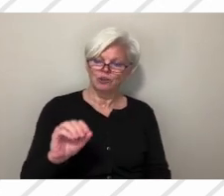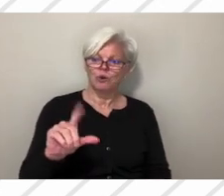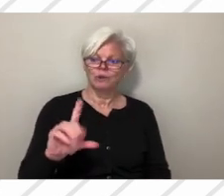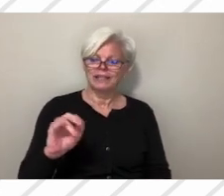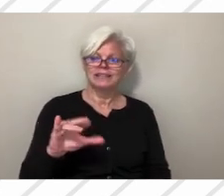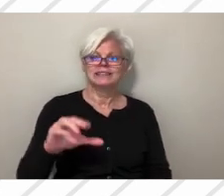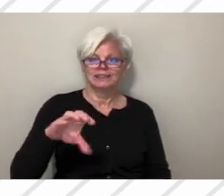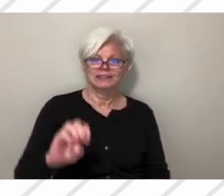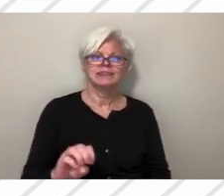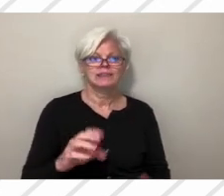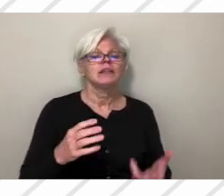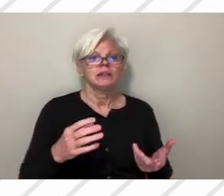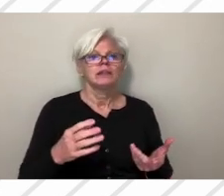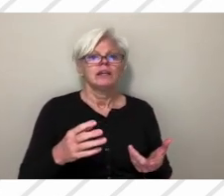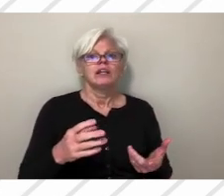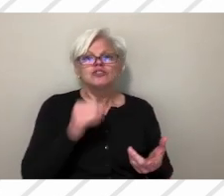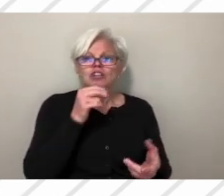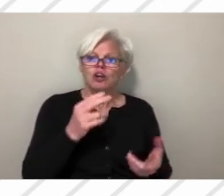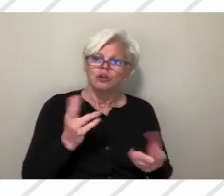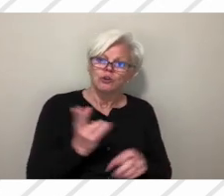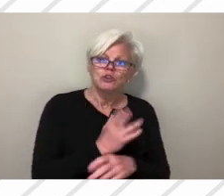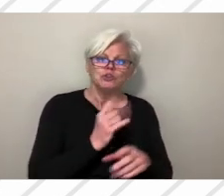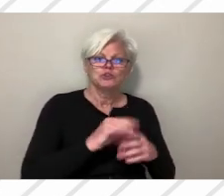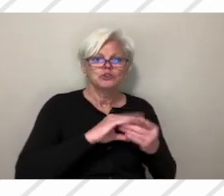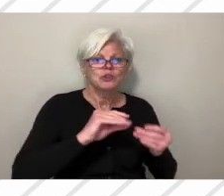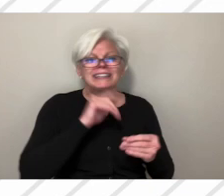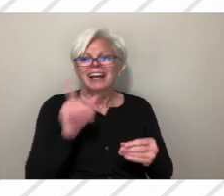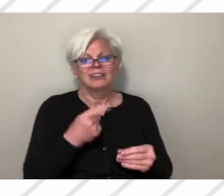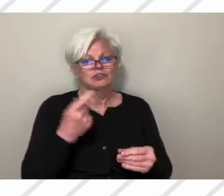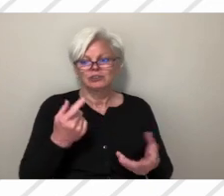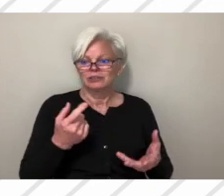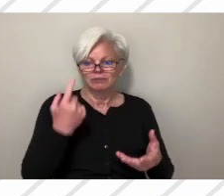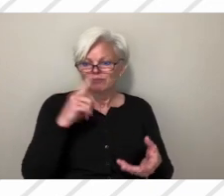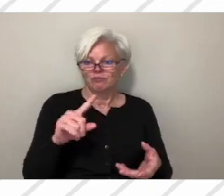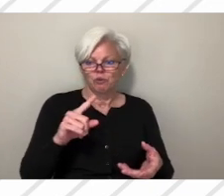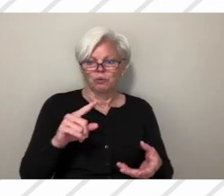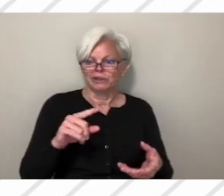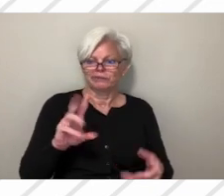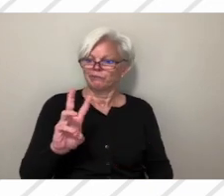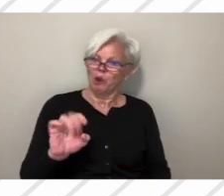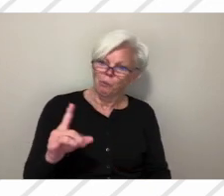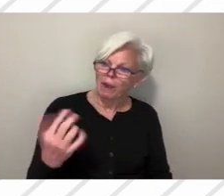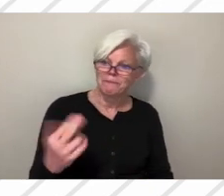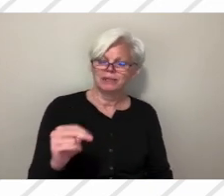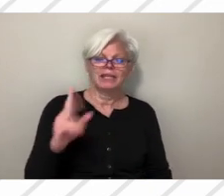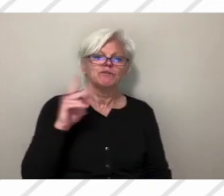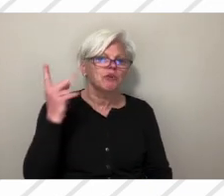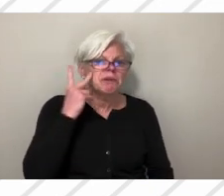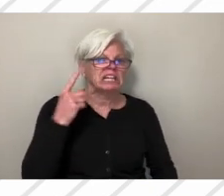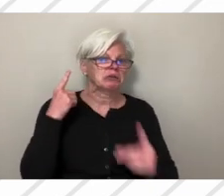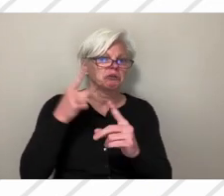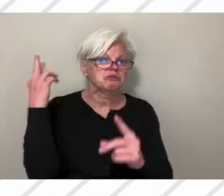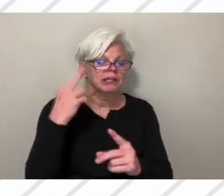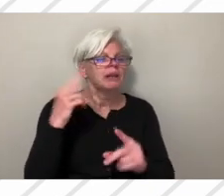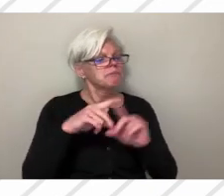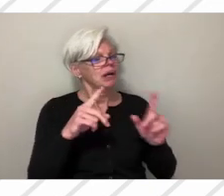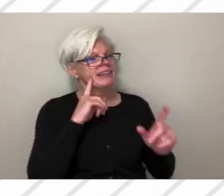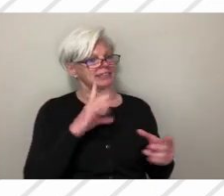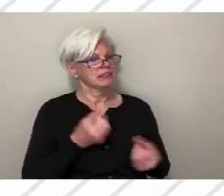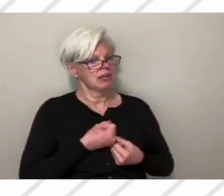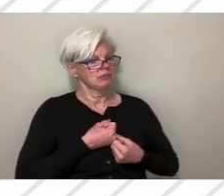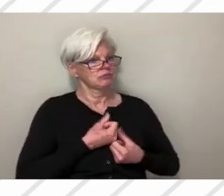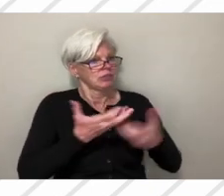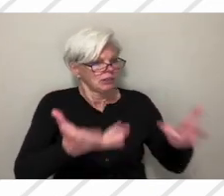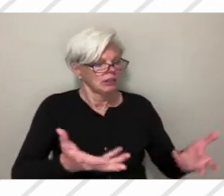weapon for a political agenda, but as release, as a healing tool. And that's